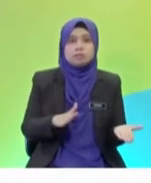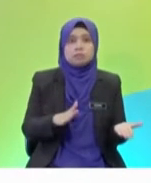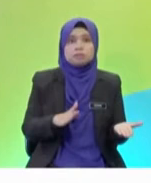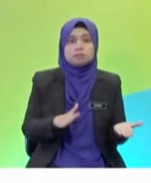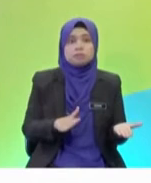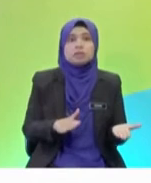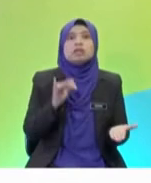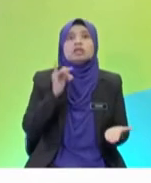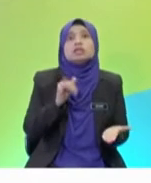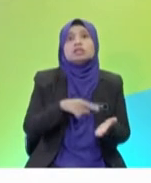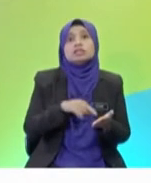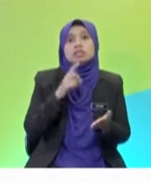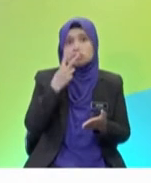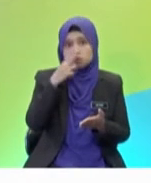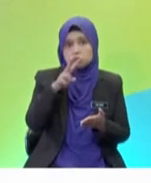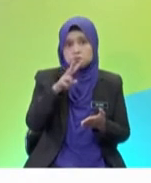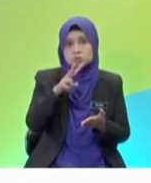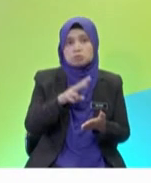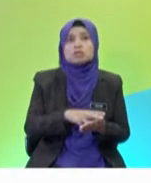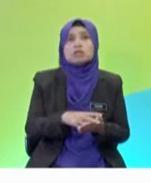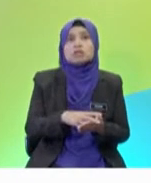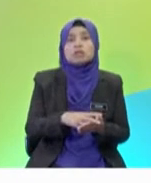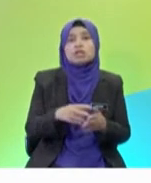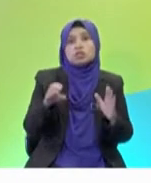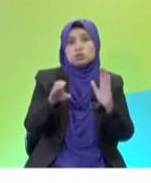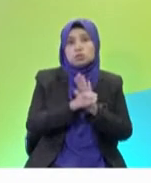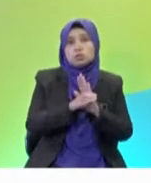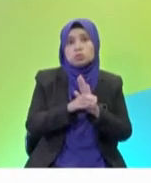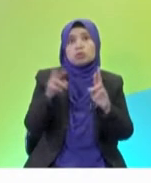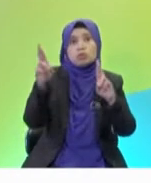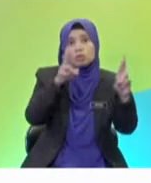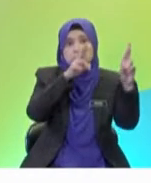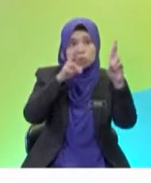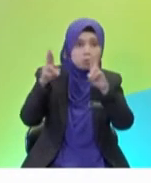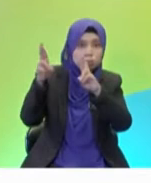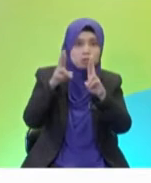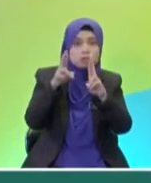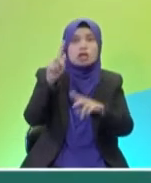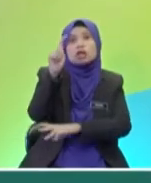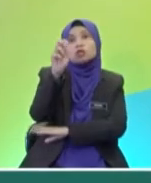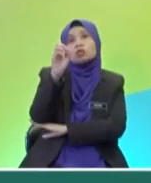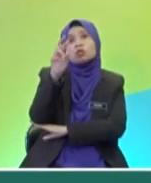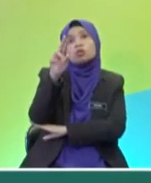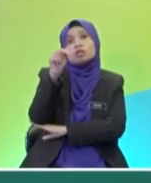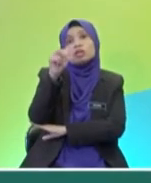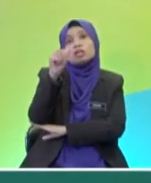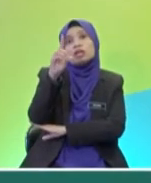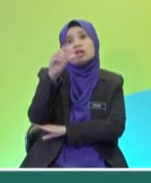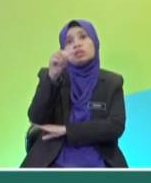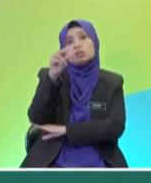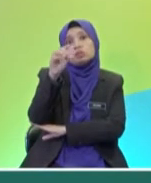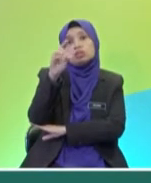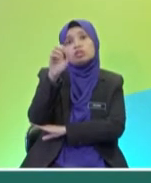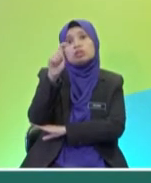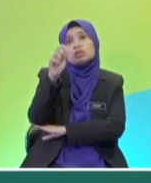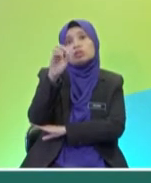here. There's a food flood, tornado, earthquake, and landslide. Okay, and next we go to global